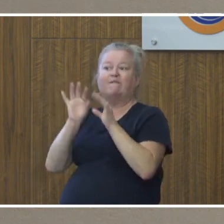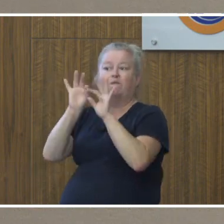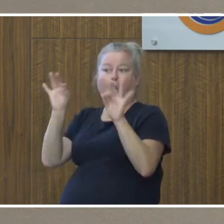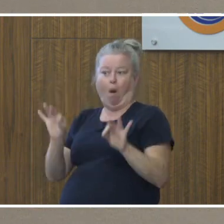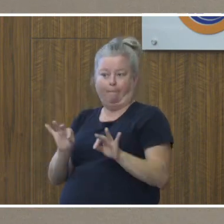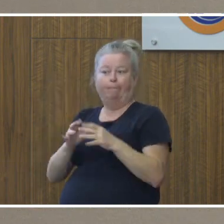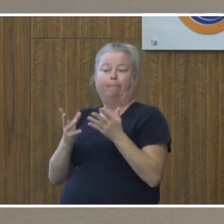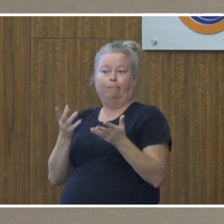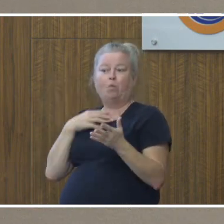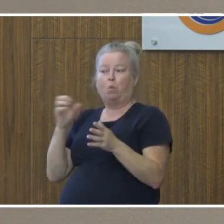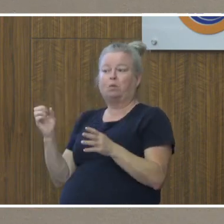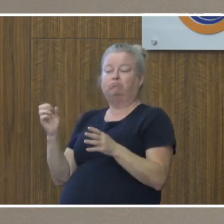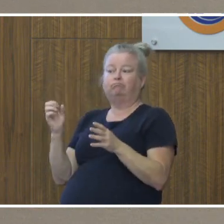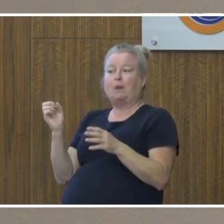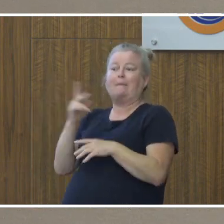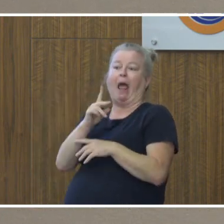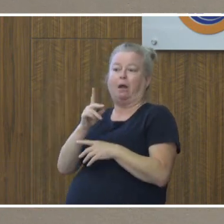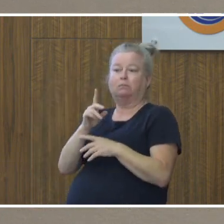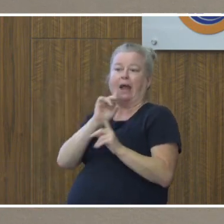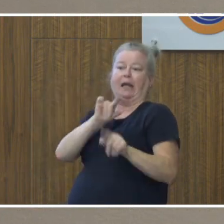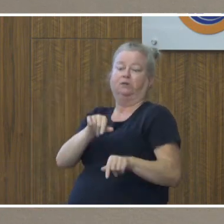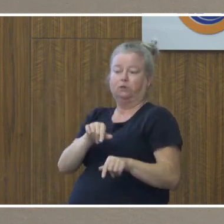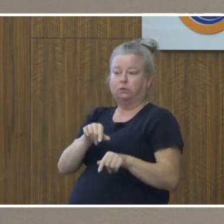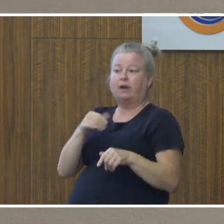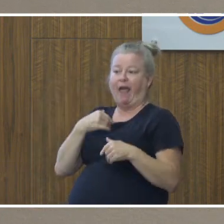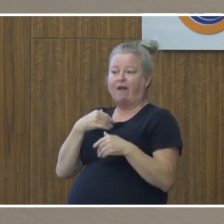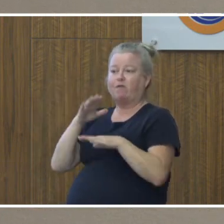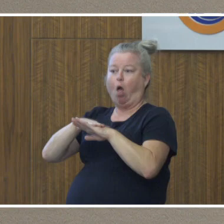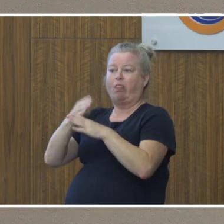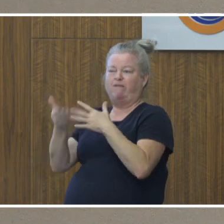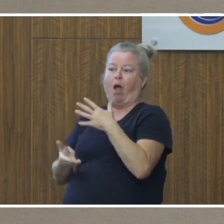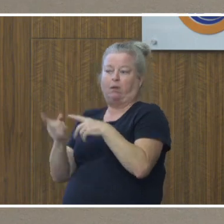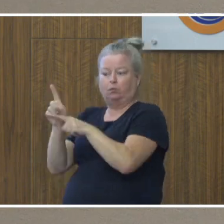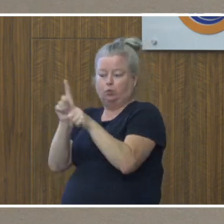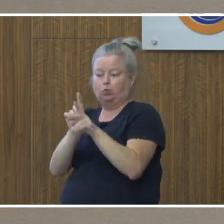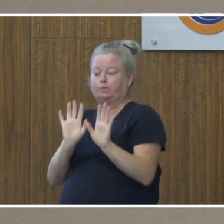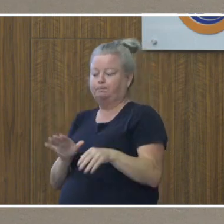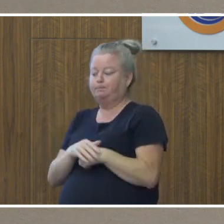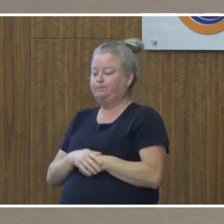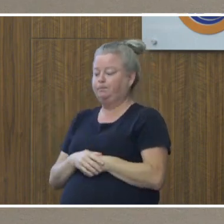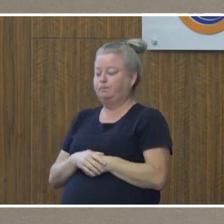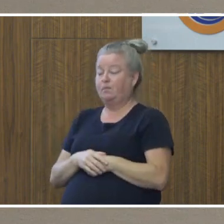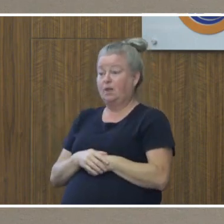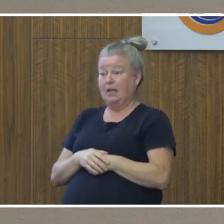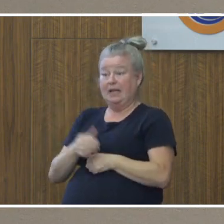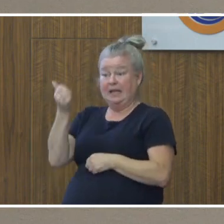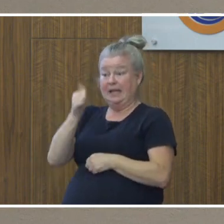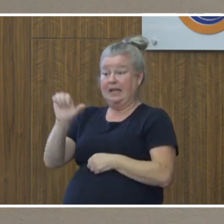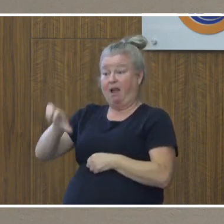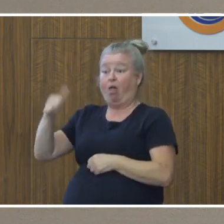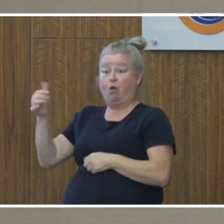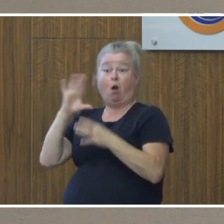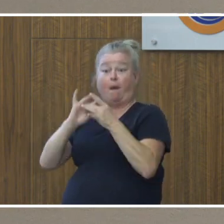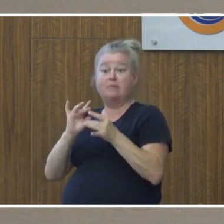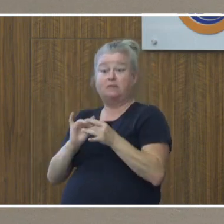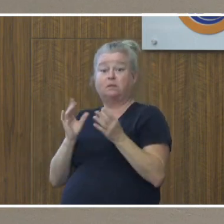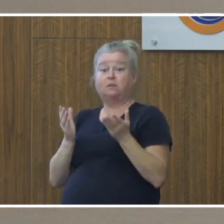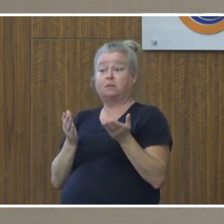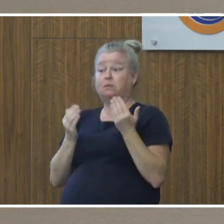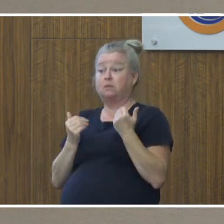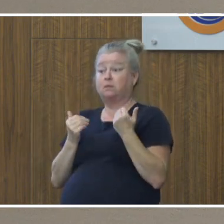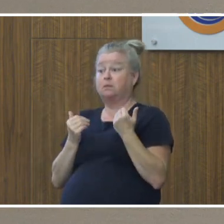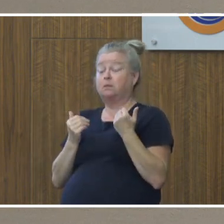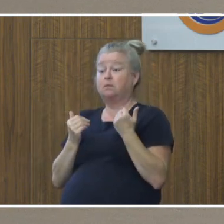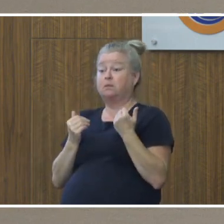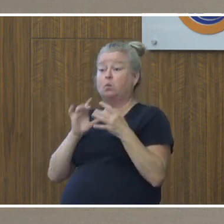back to you in regard to that. It's kind of what I have on here as well for the file. Any other comments, public